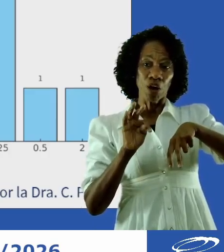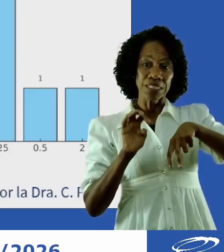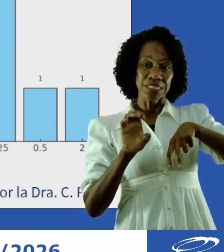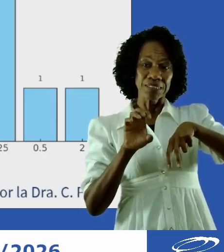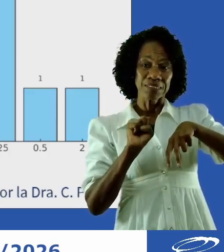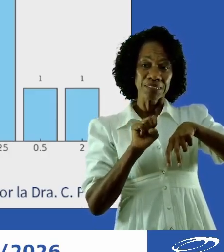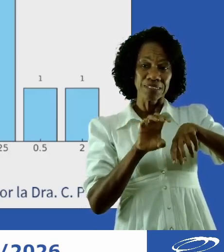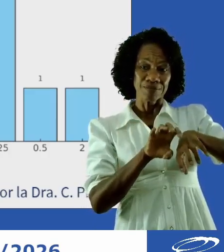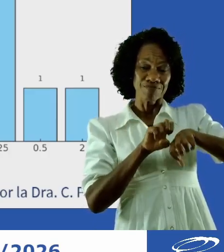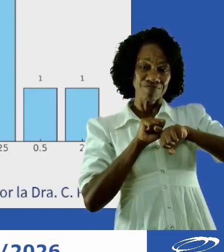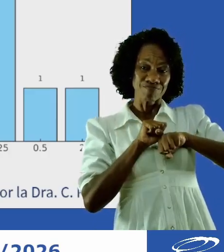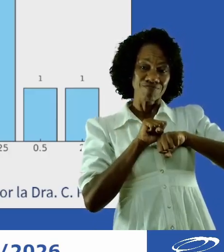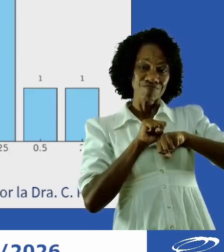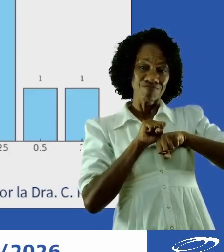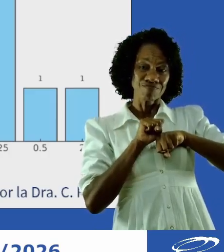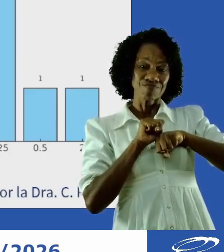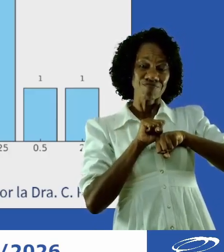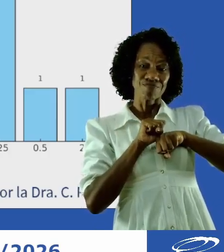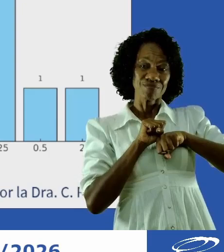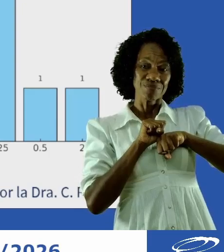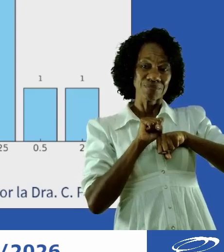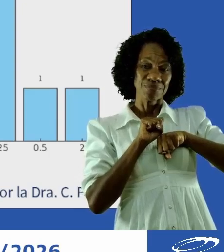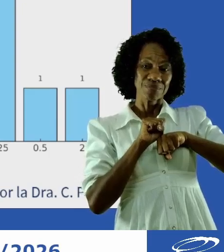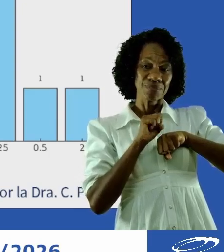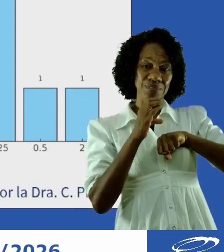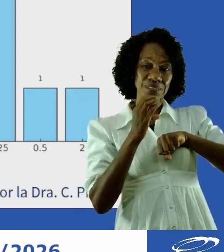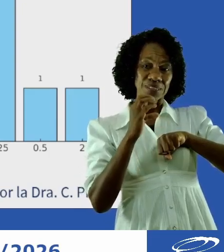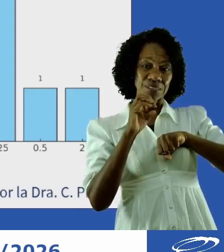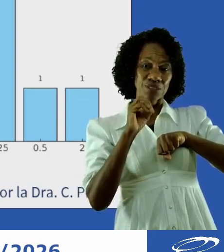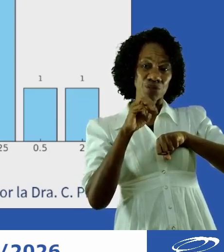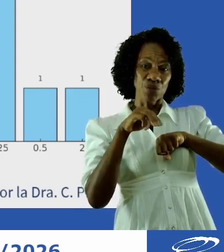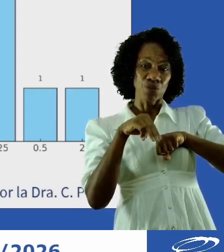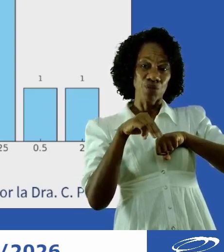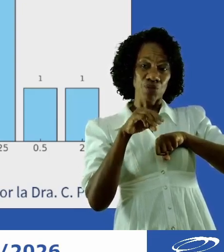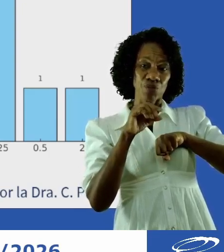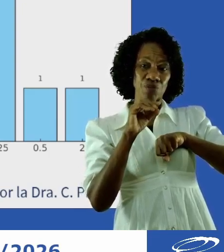not yet, is not established, which is the cutoff point